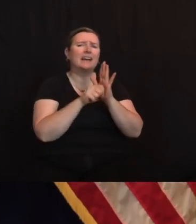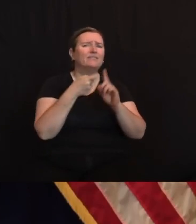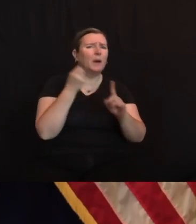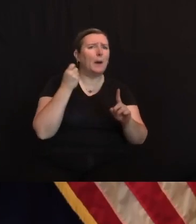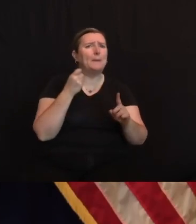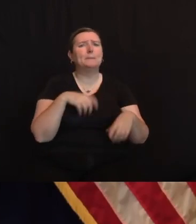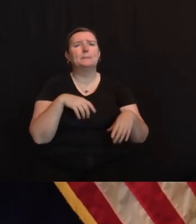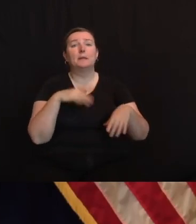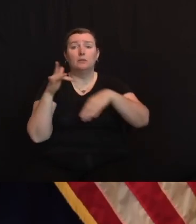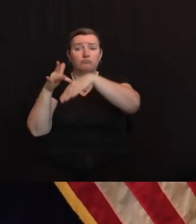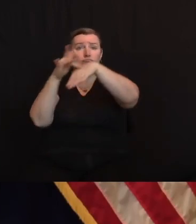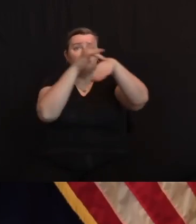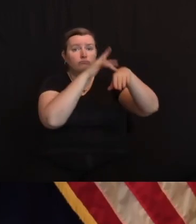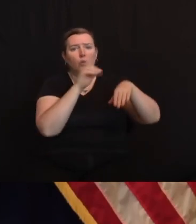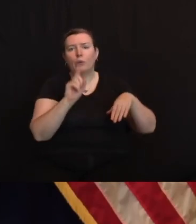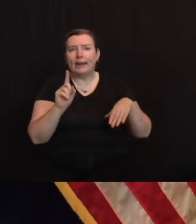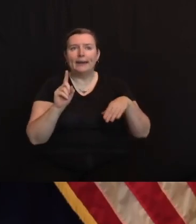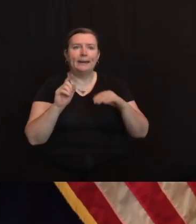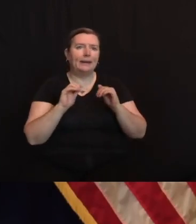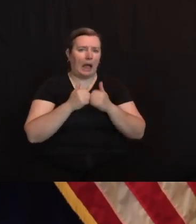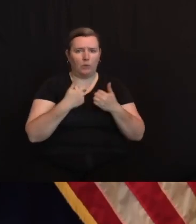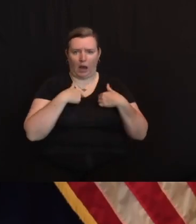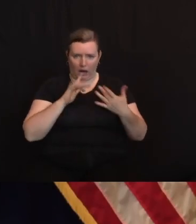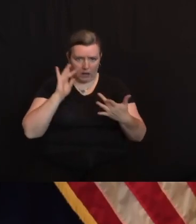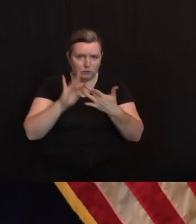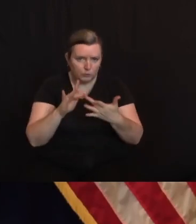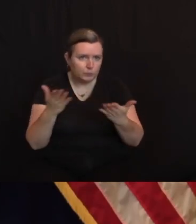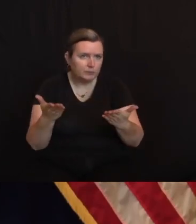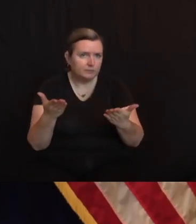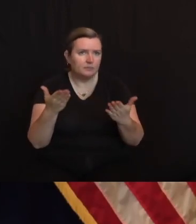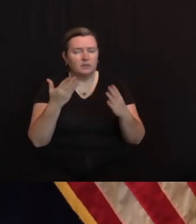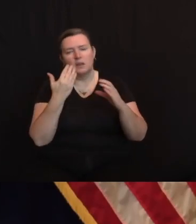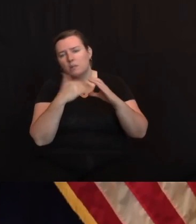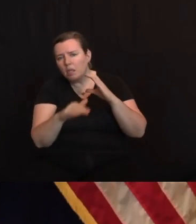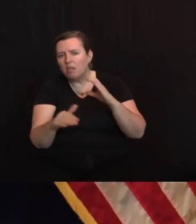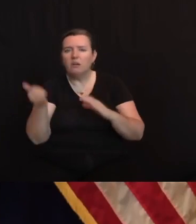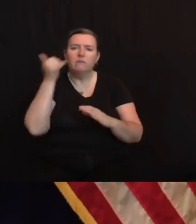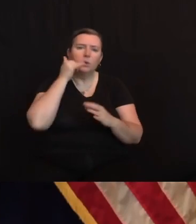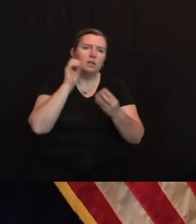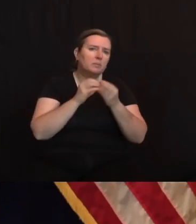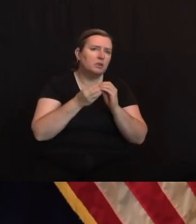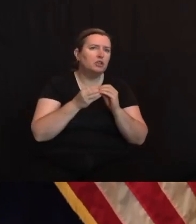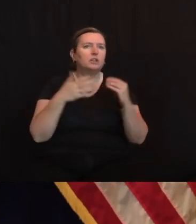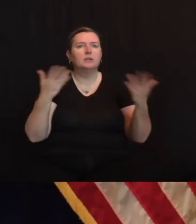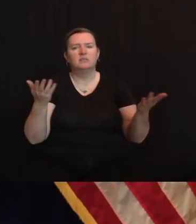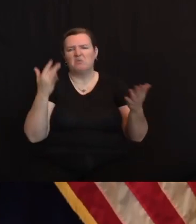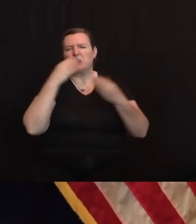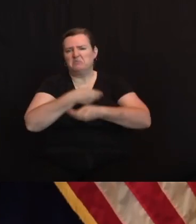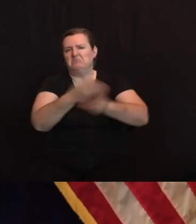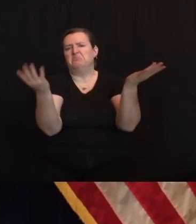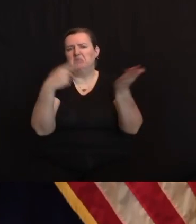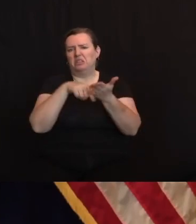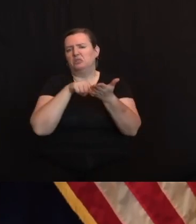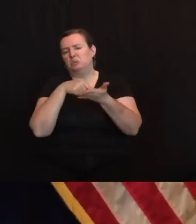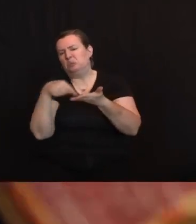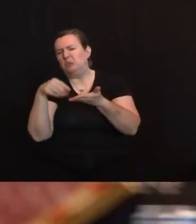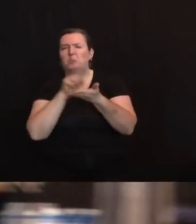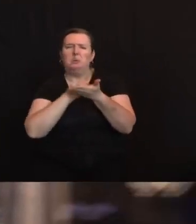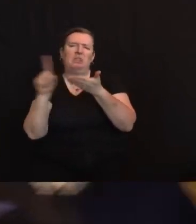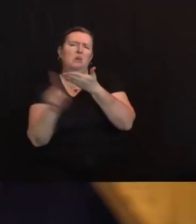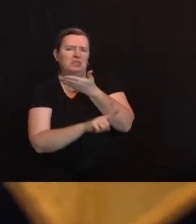how can we contact you. So we hope to roll that out, if not by the end of this week, beginning of next week. This